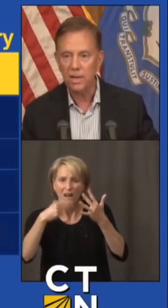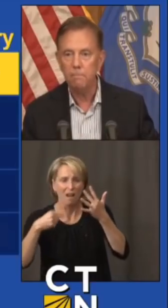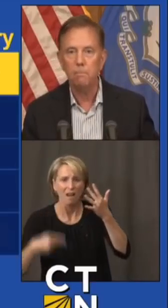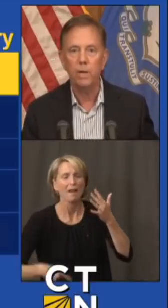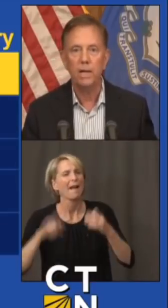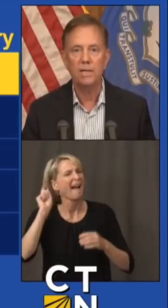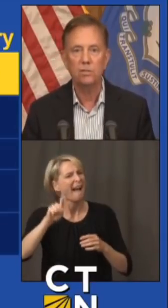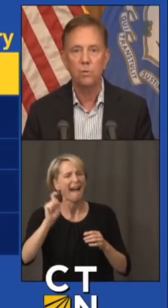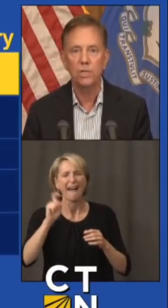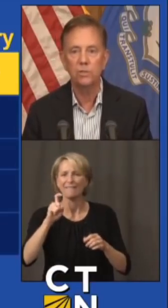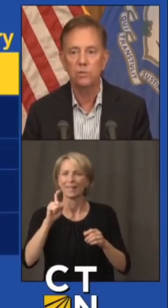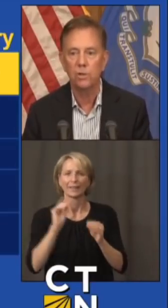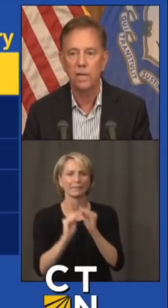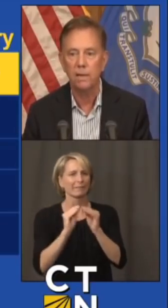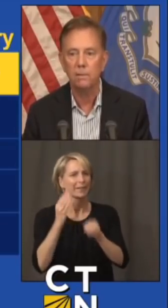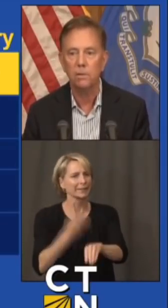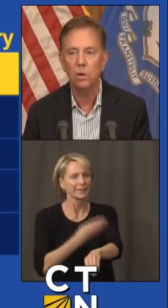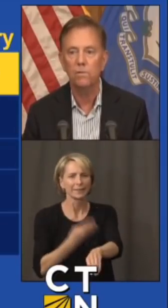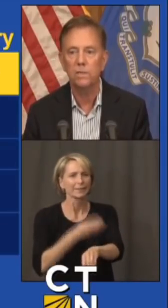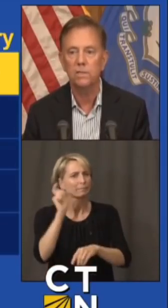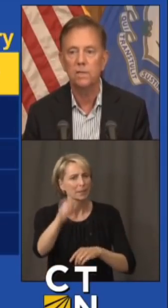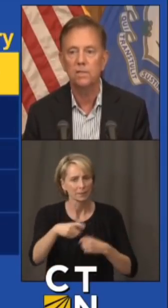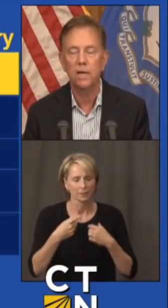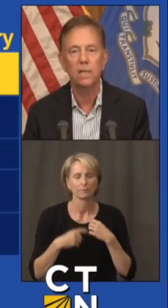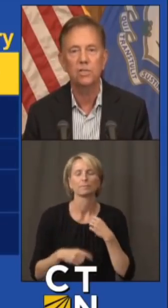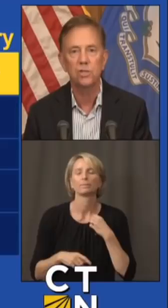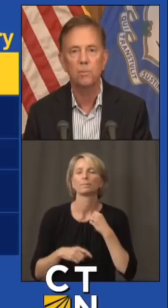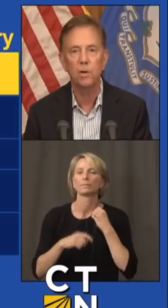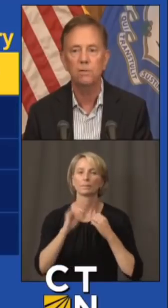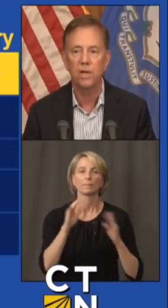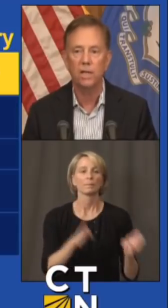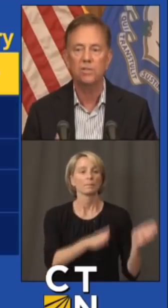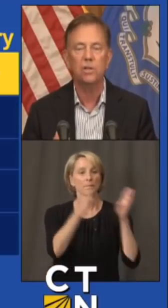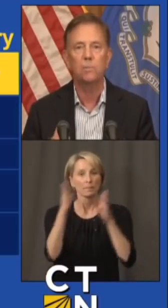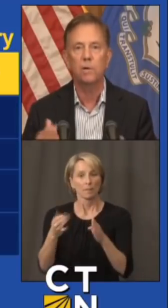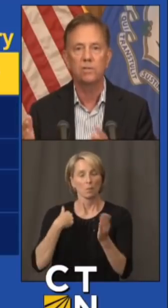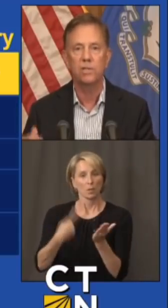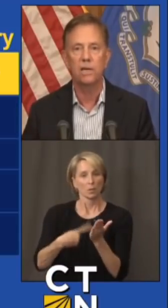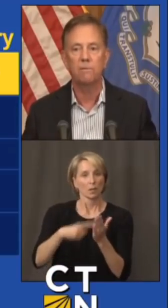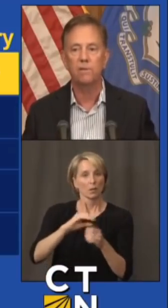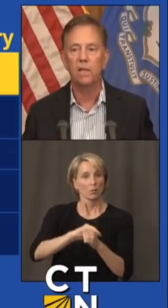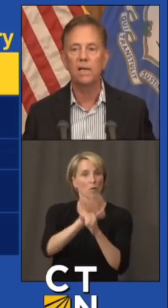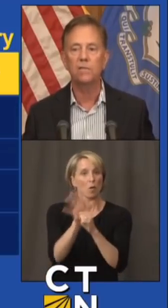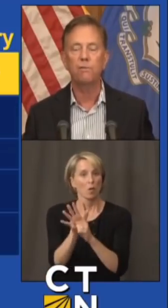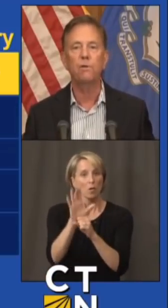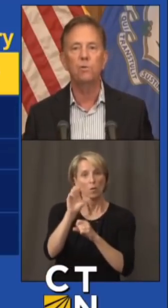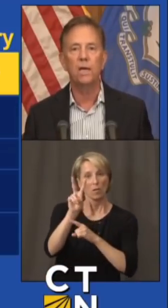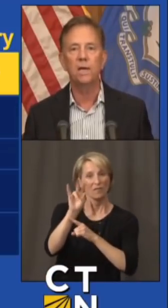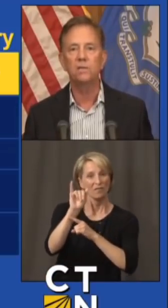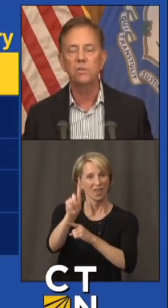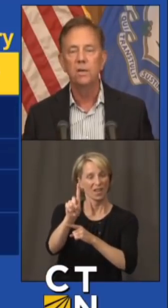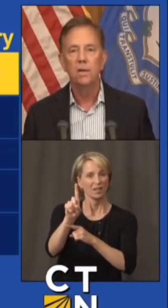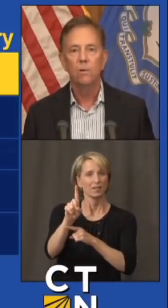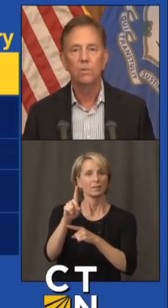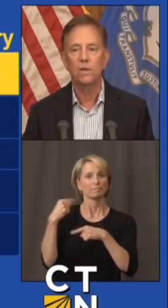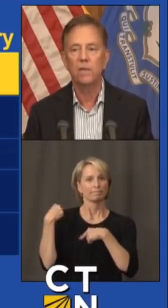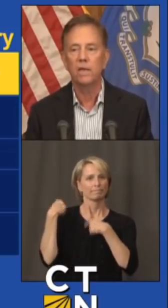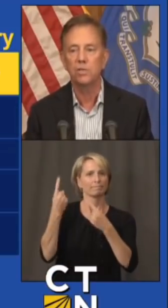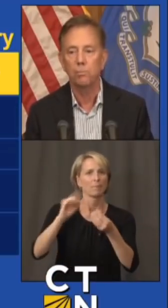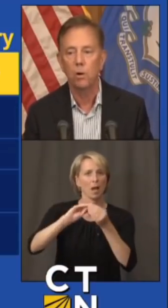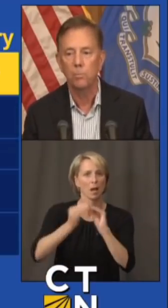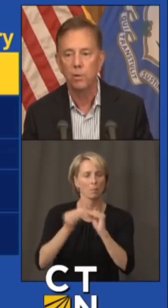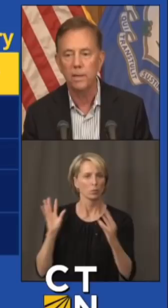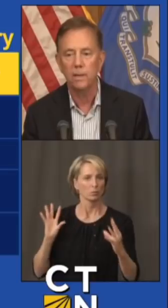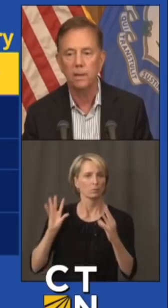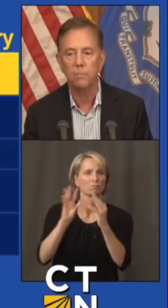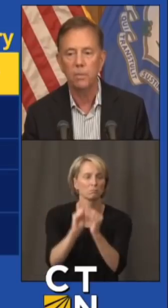That said, we can answer questions on that. COVID daily summary. Daily summary is now for the last few days, which I think